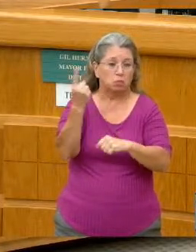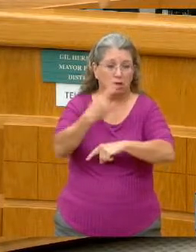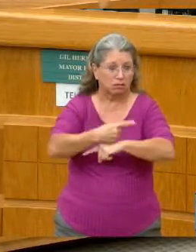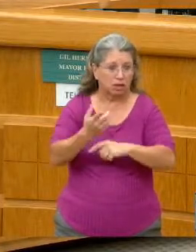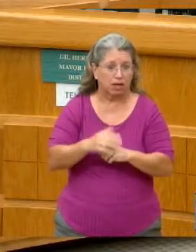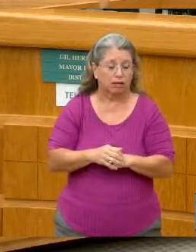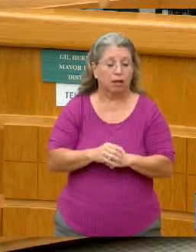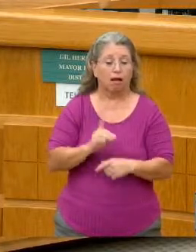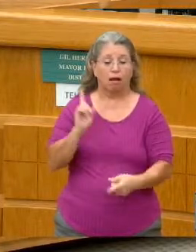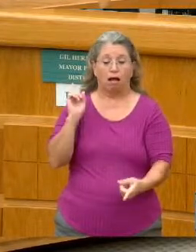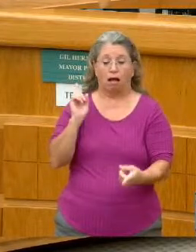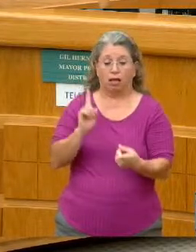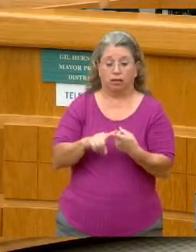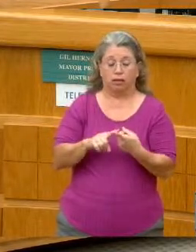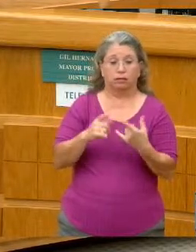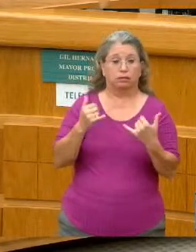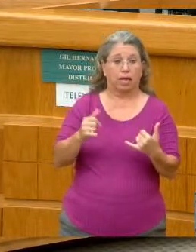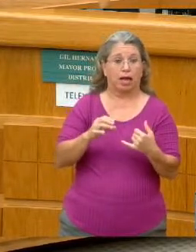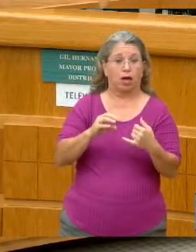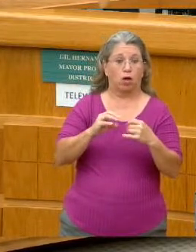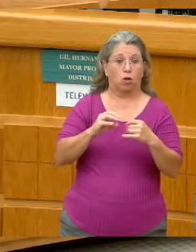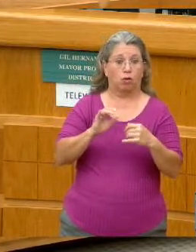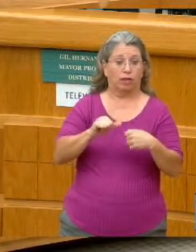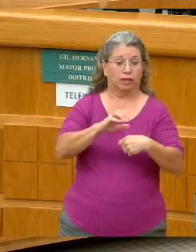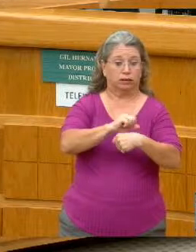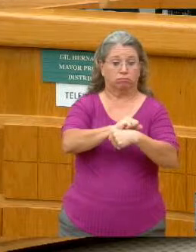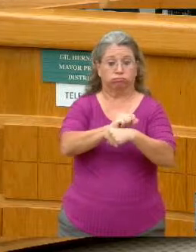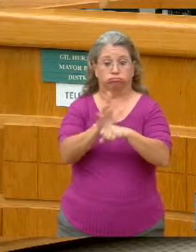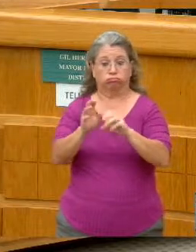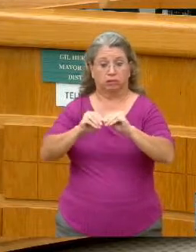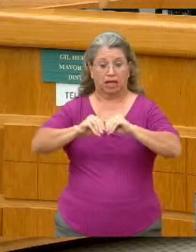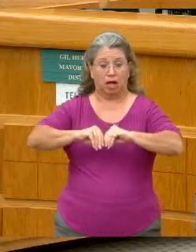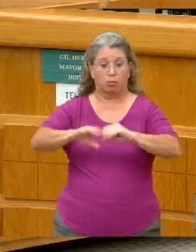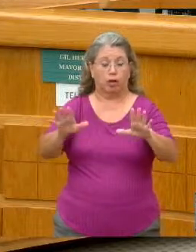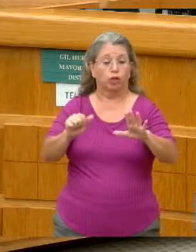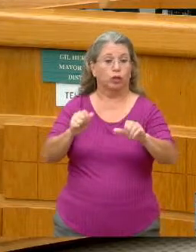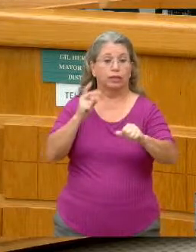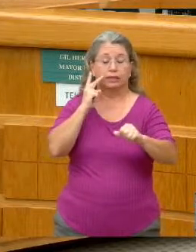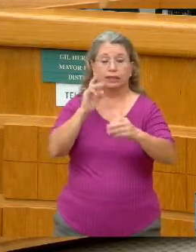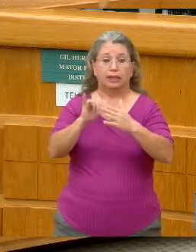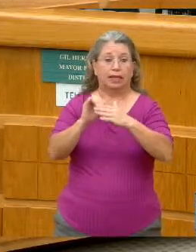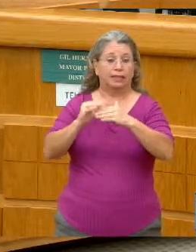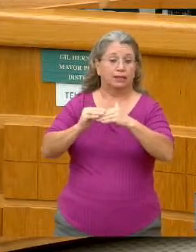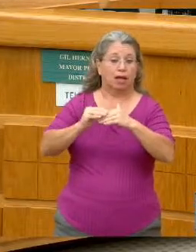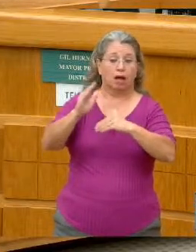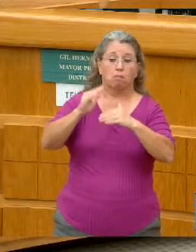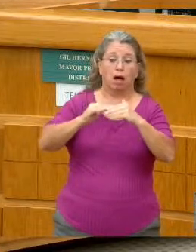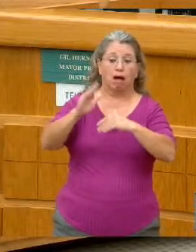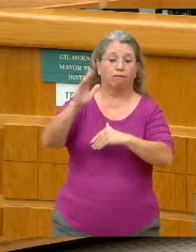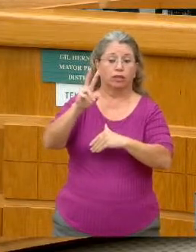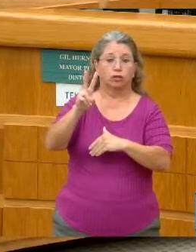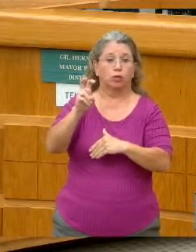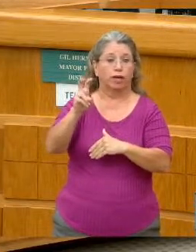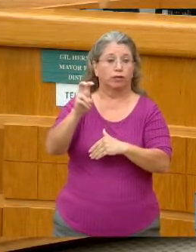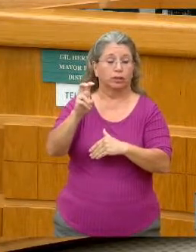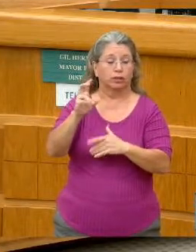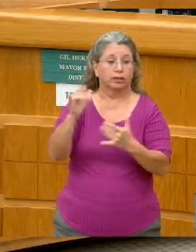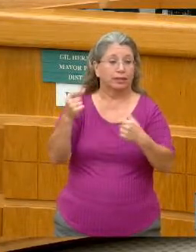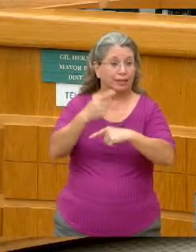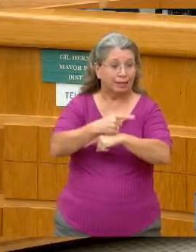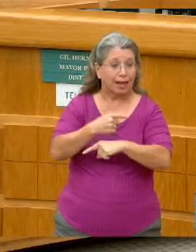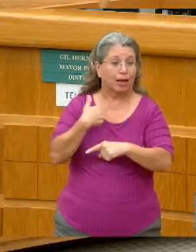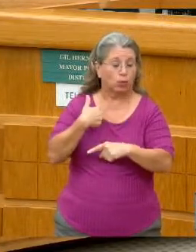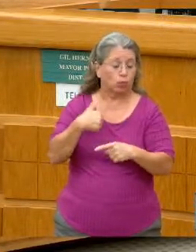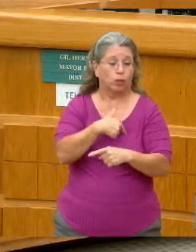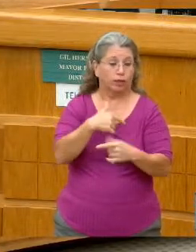big COVID outbreak we've been in, now you can see it's being stretched well beyond its limit, above 200, even up to today. We're well above 200